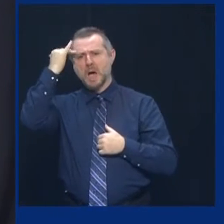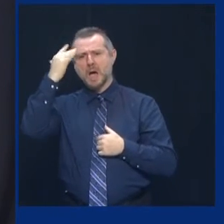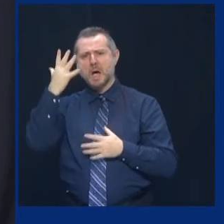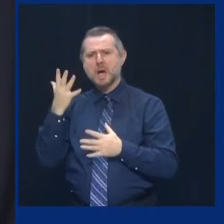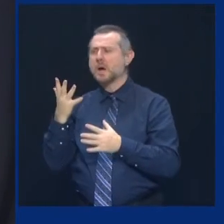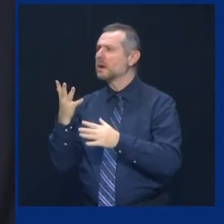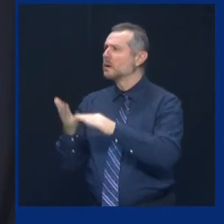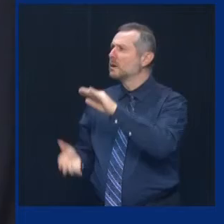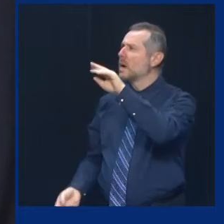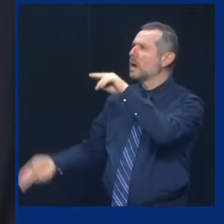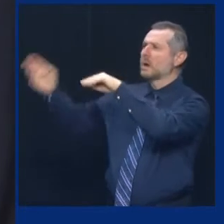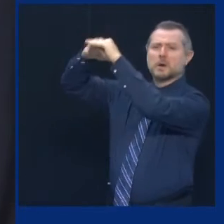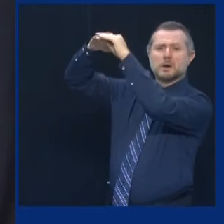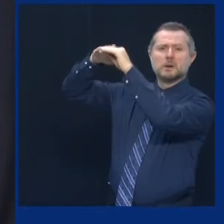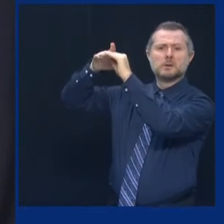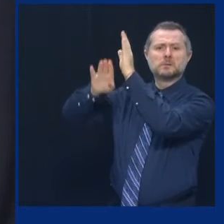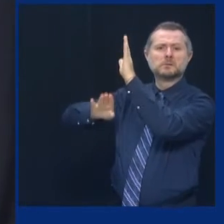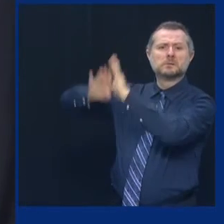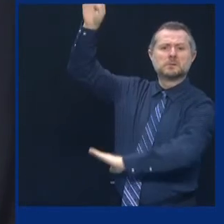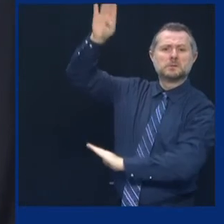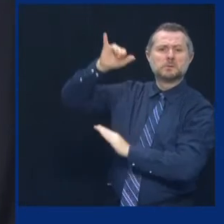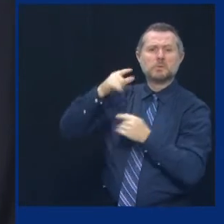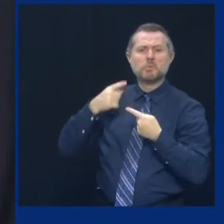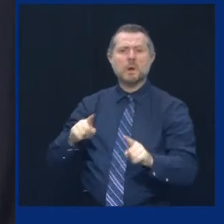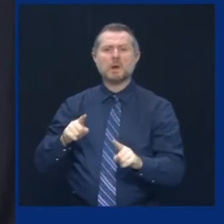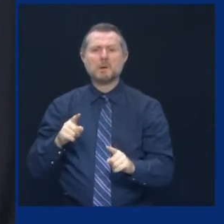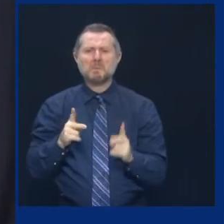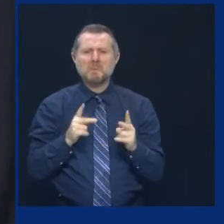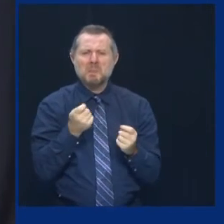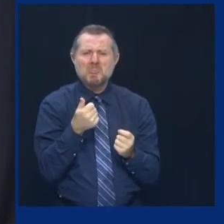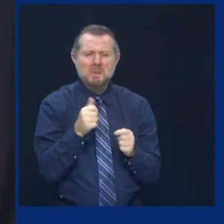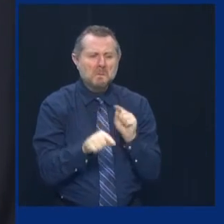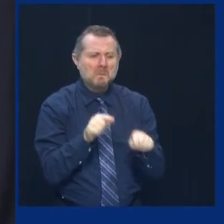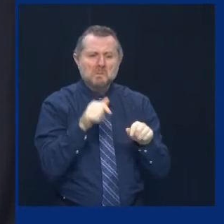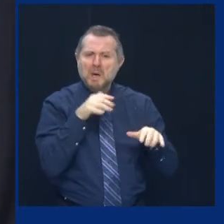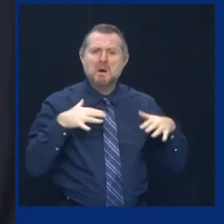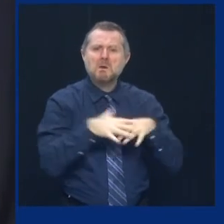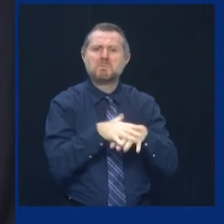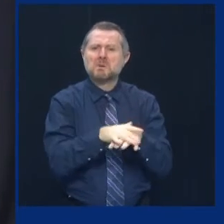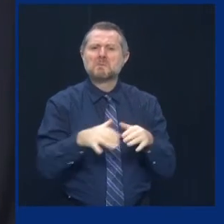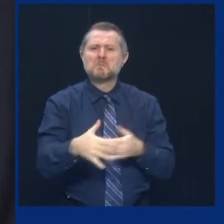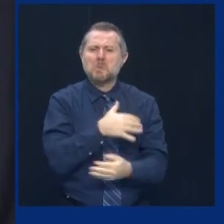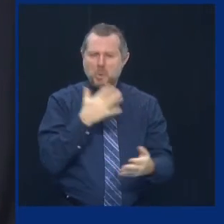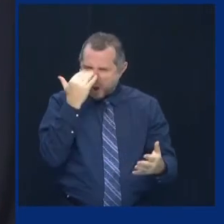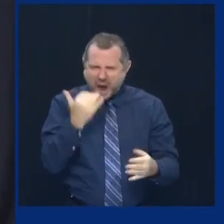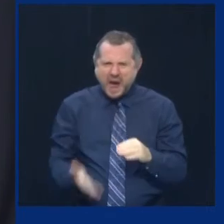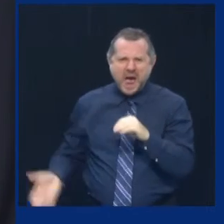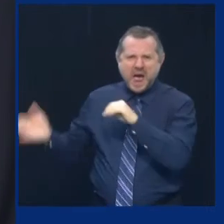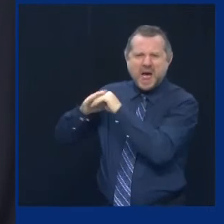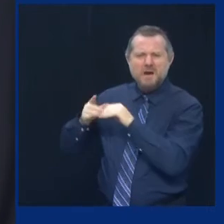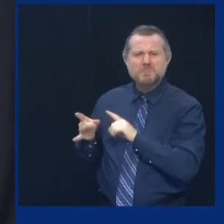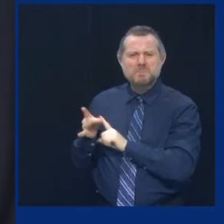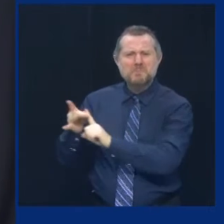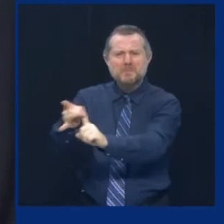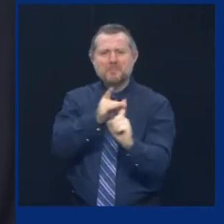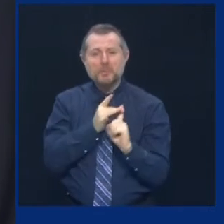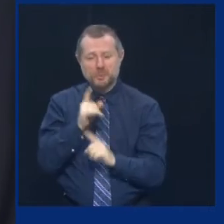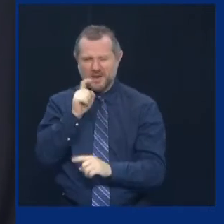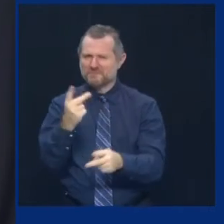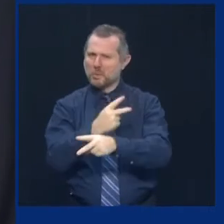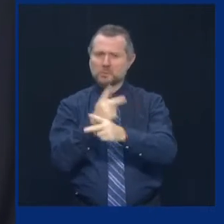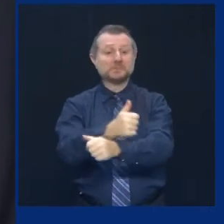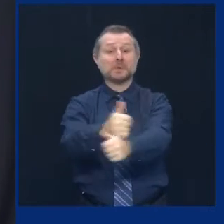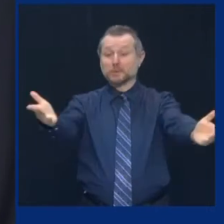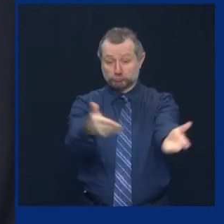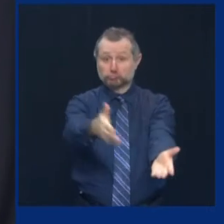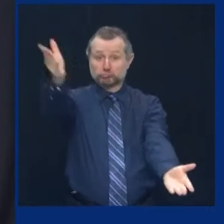their demographics, given their geography, why is their rate higher? That's what you have to figure out. And if you